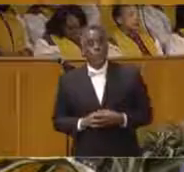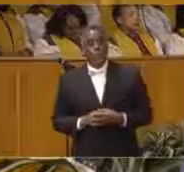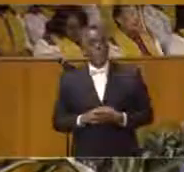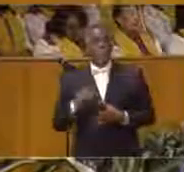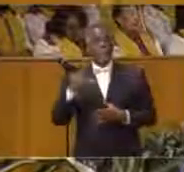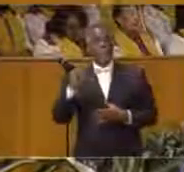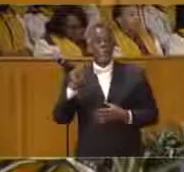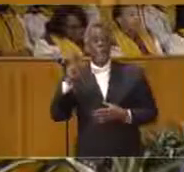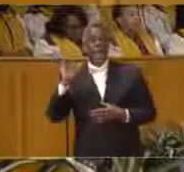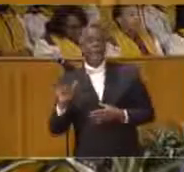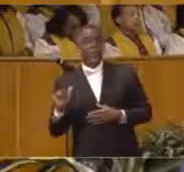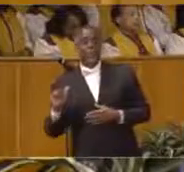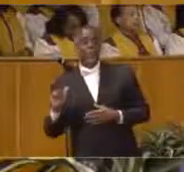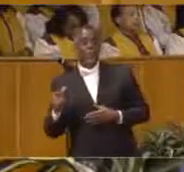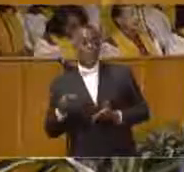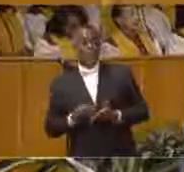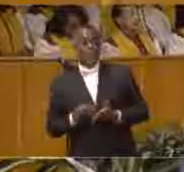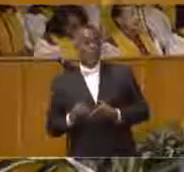lottery,